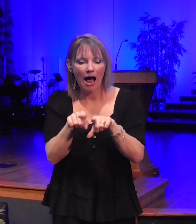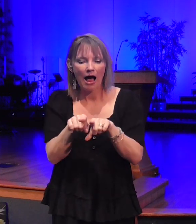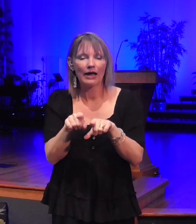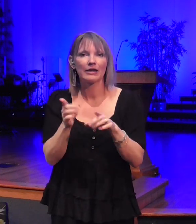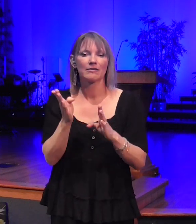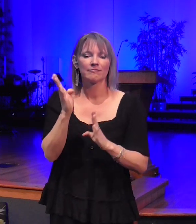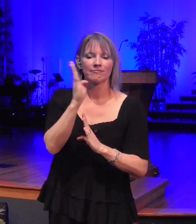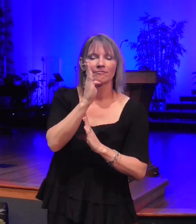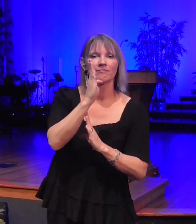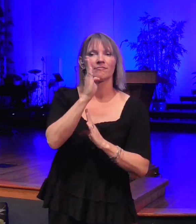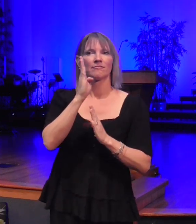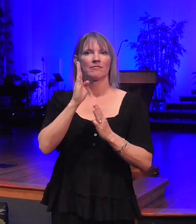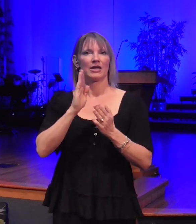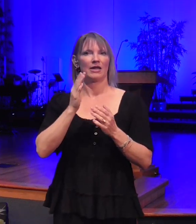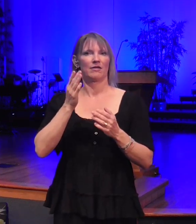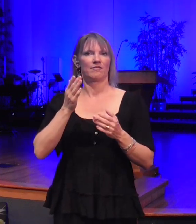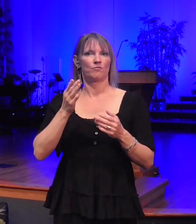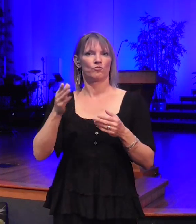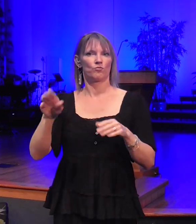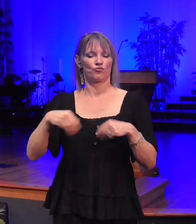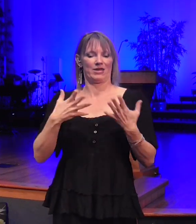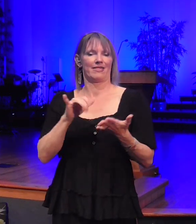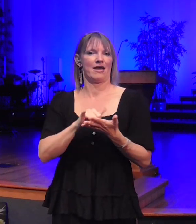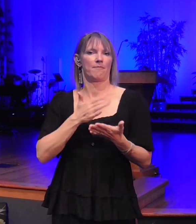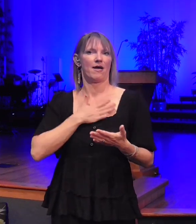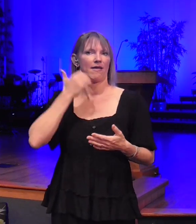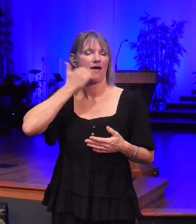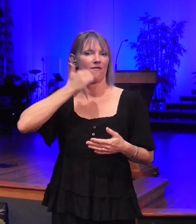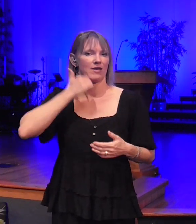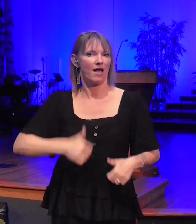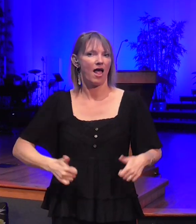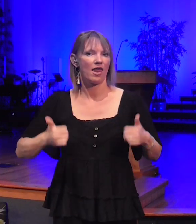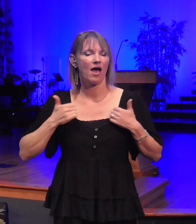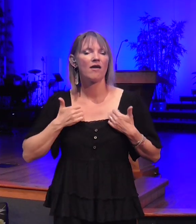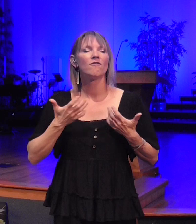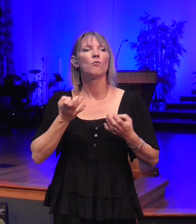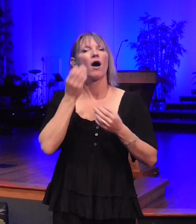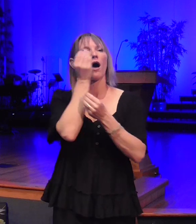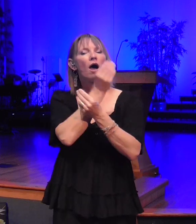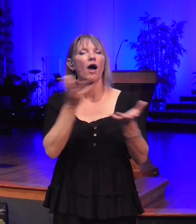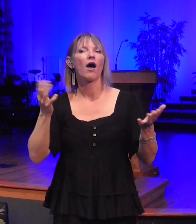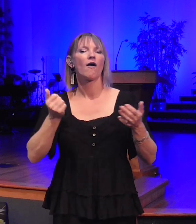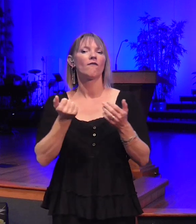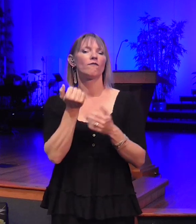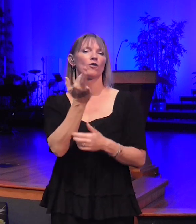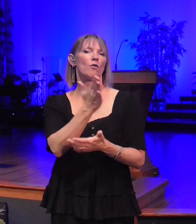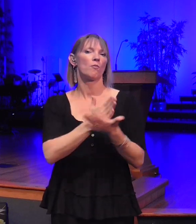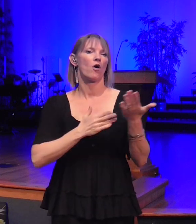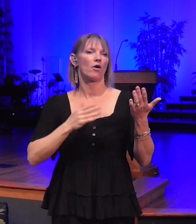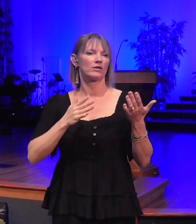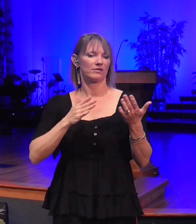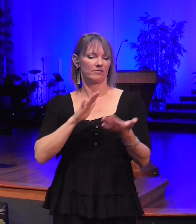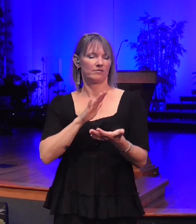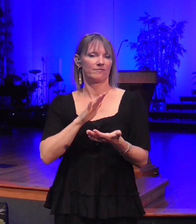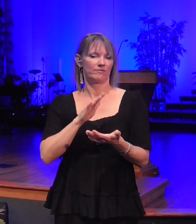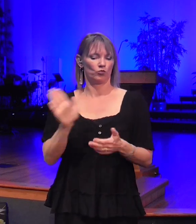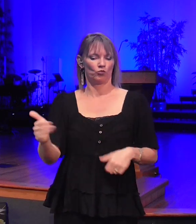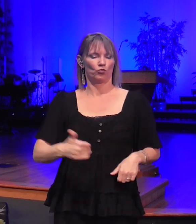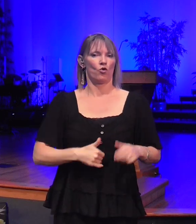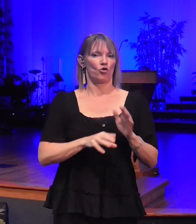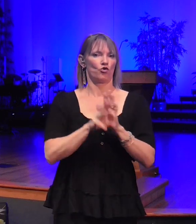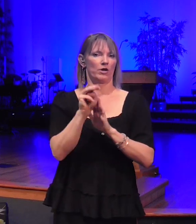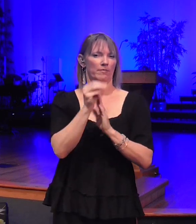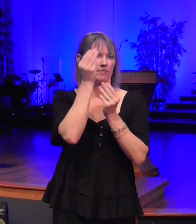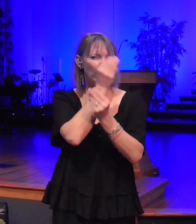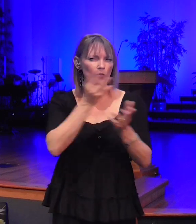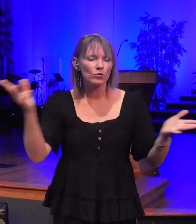life? And I want to share just a few tenets of the soul's curriculum to let you know that the answering